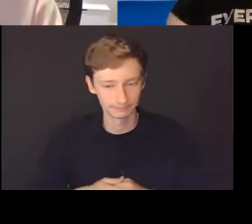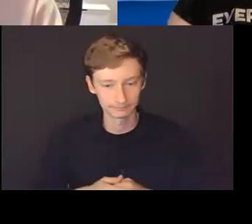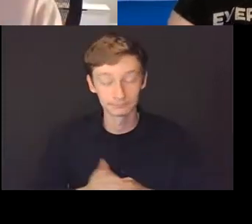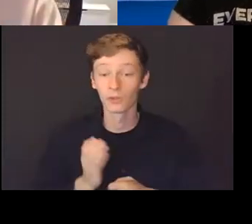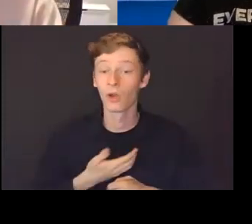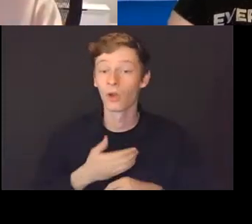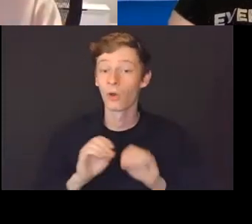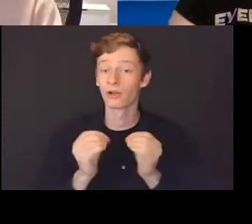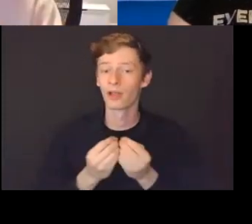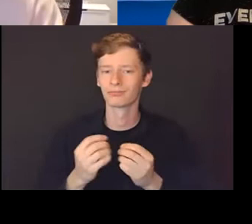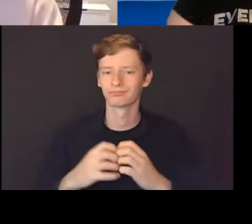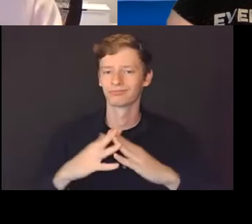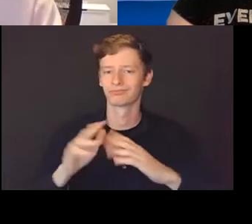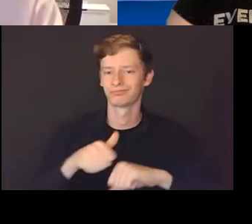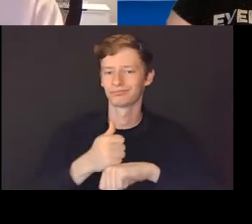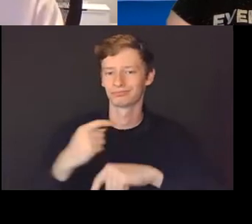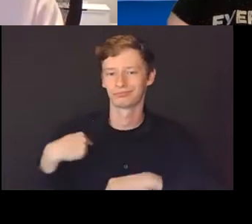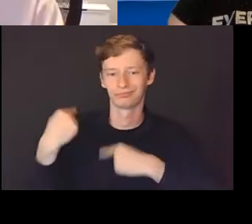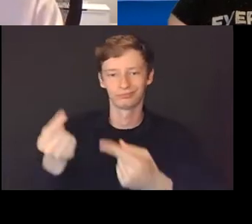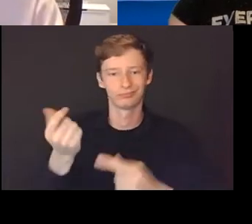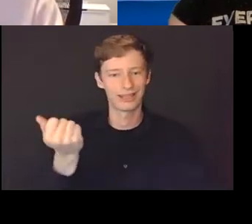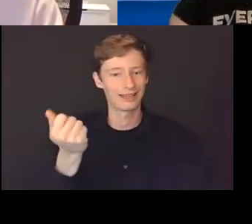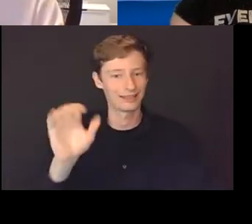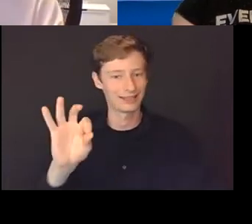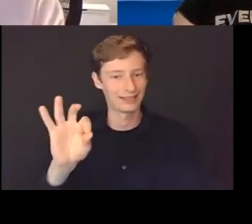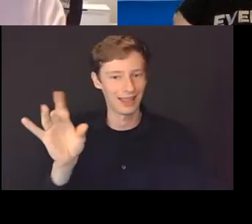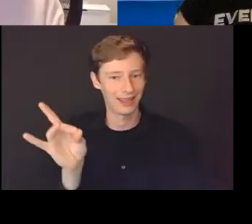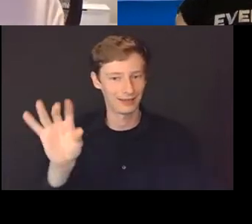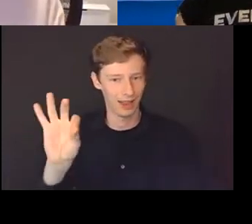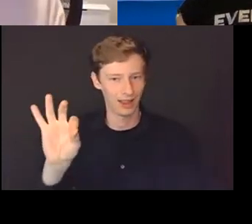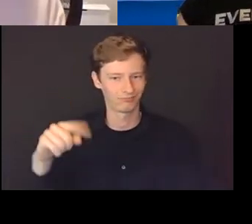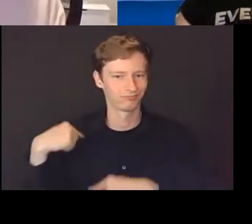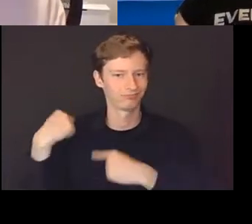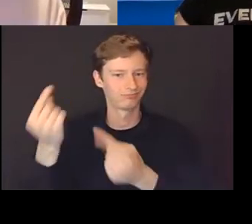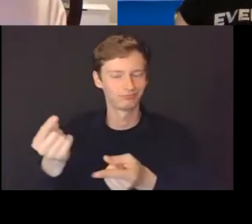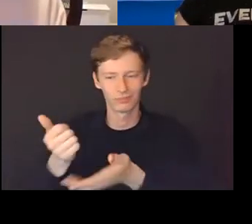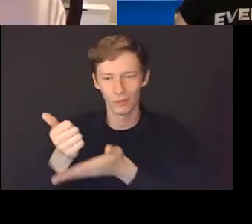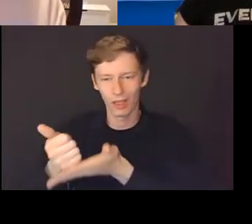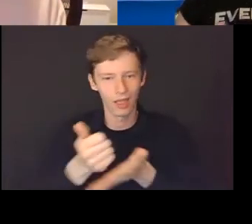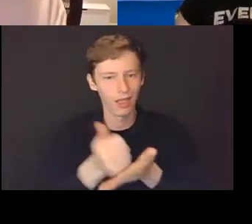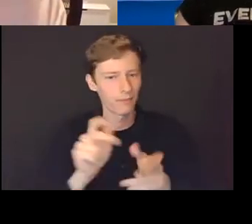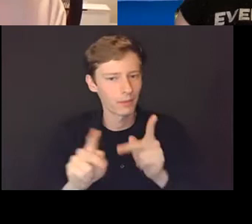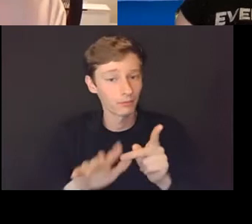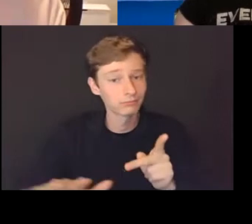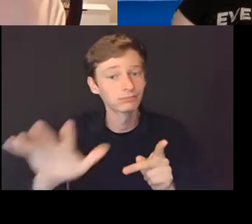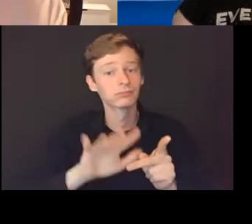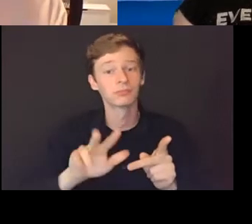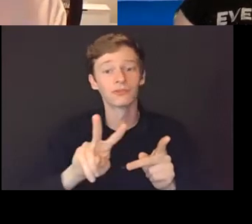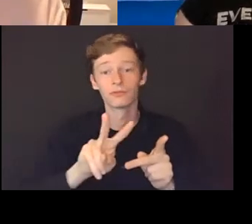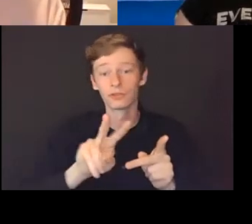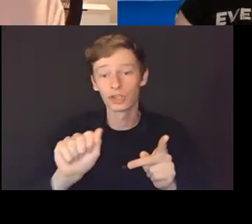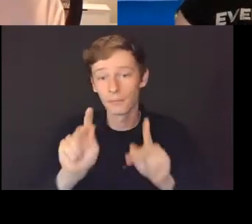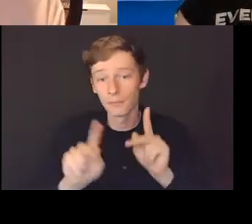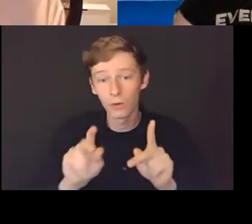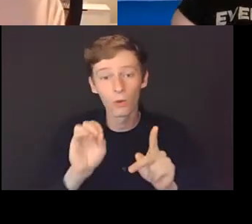has been operating since 1989 in Virginia to help folks throughout the state or traveling to the state of Virginia